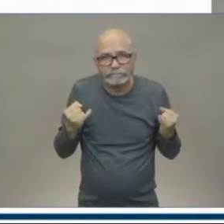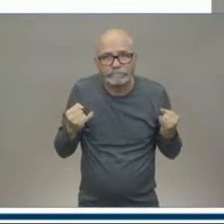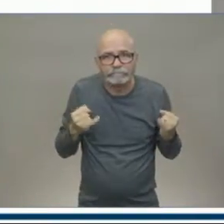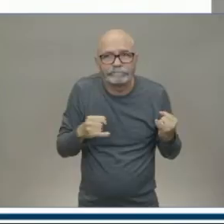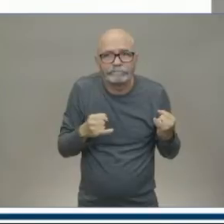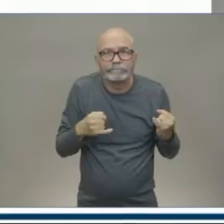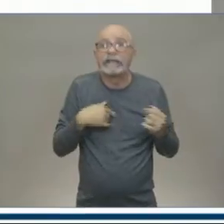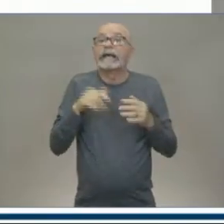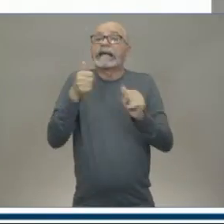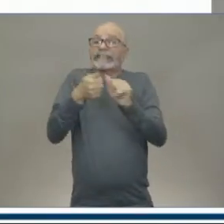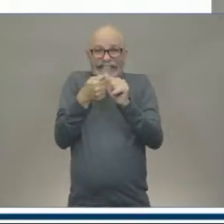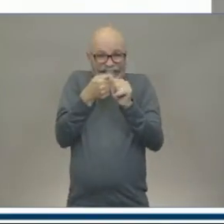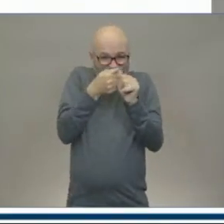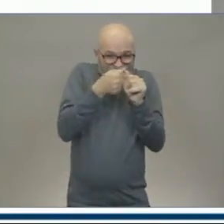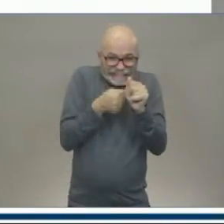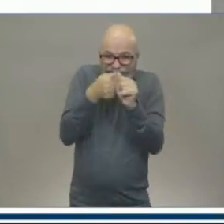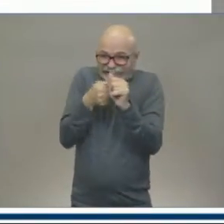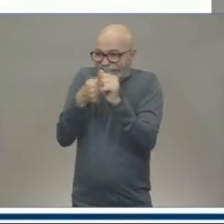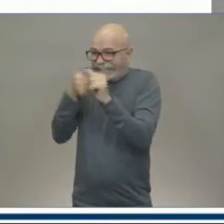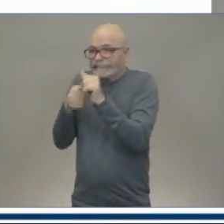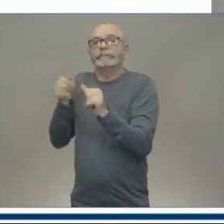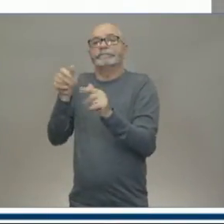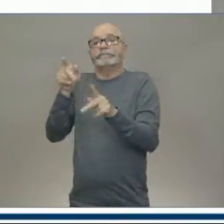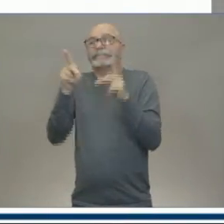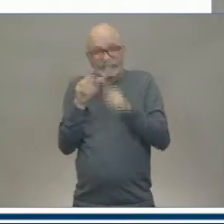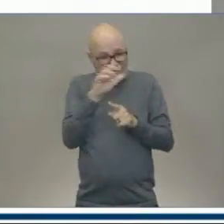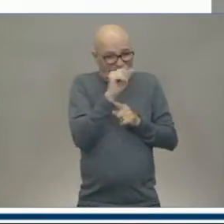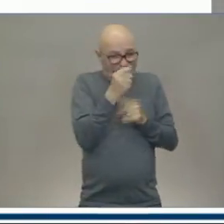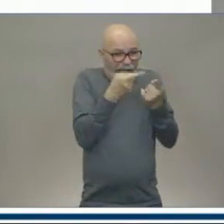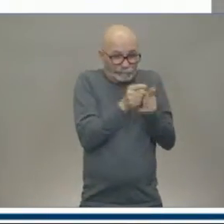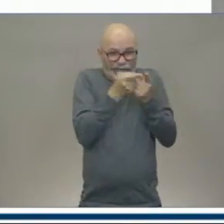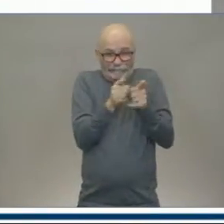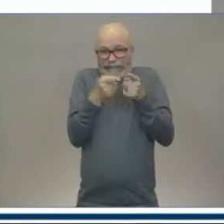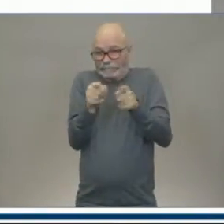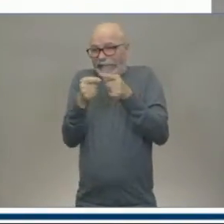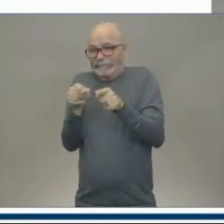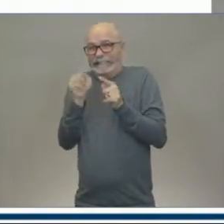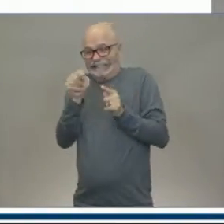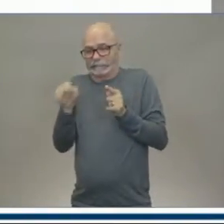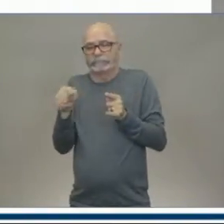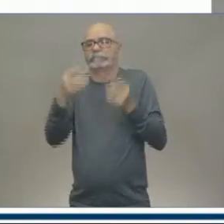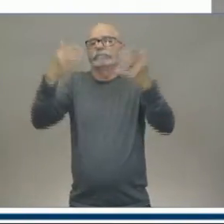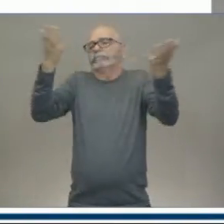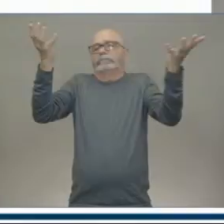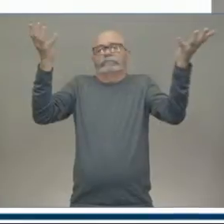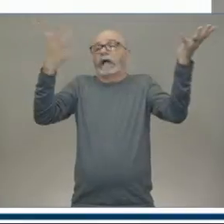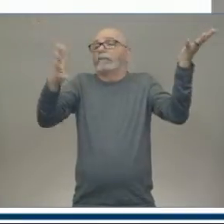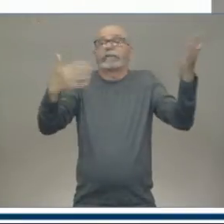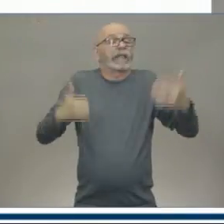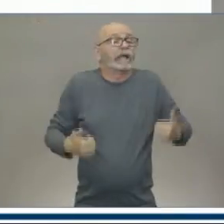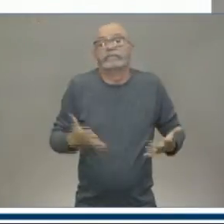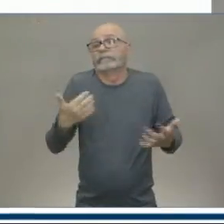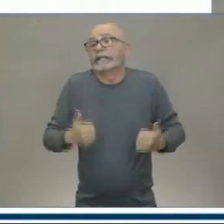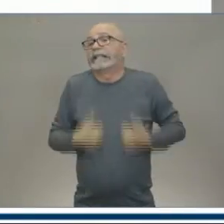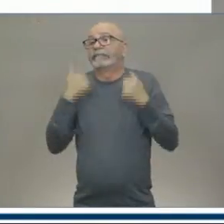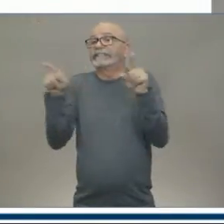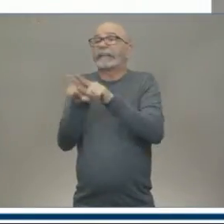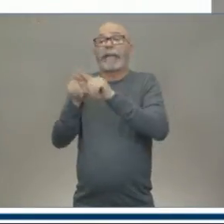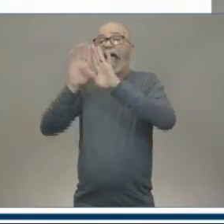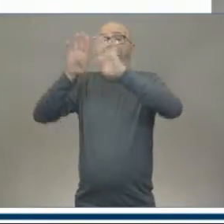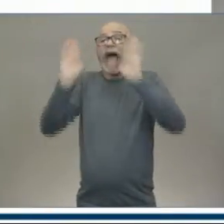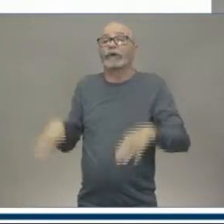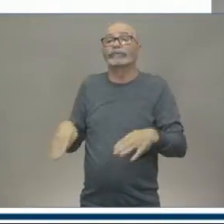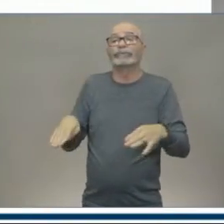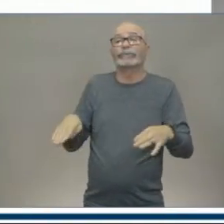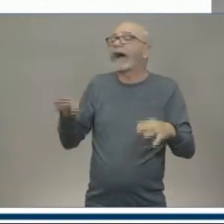every case, in most of them, the best we can say is they lived in the same household together. How they exactly got transmitted, we don't know. They